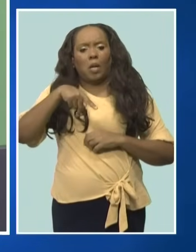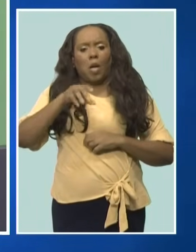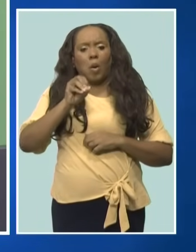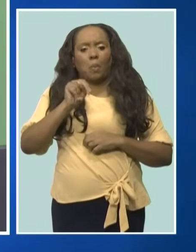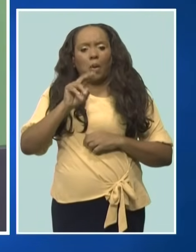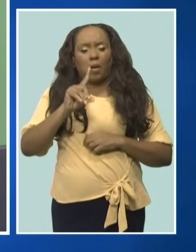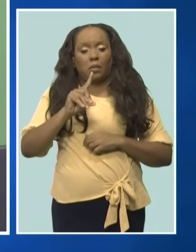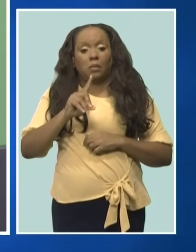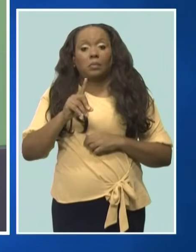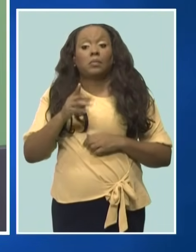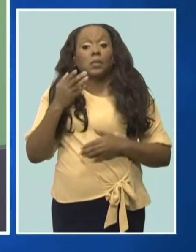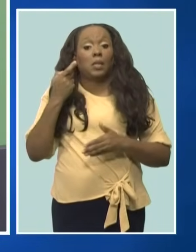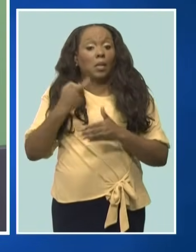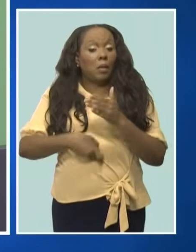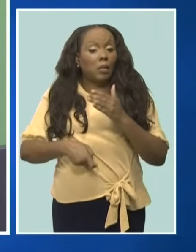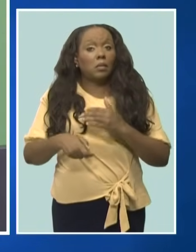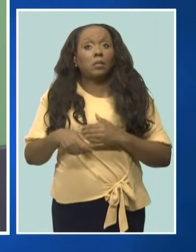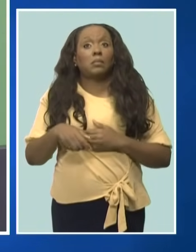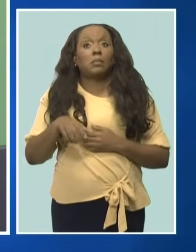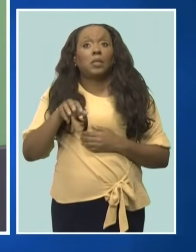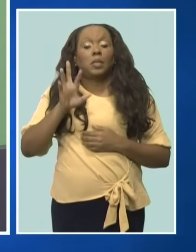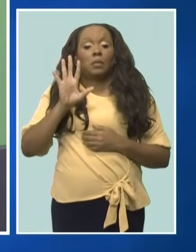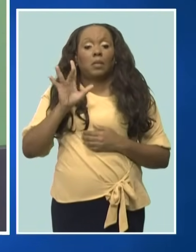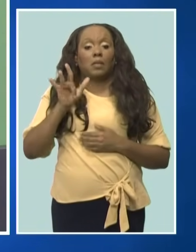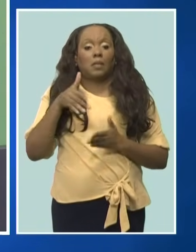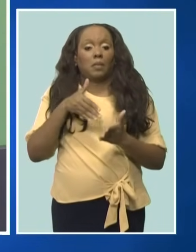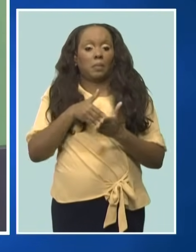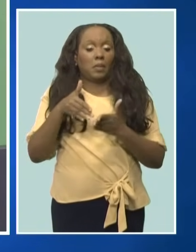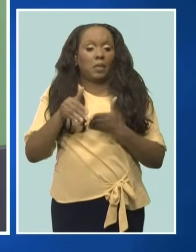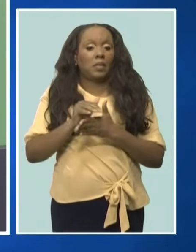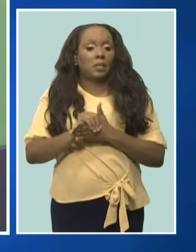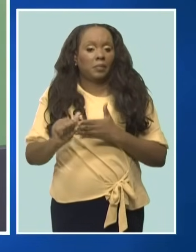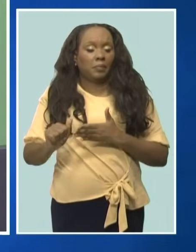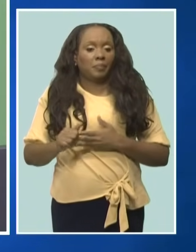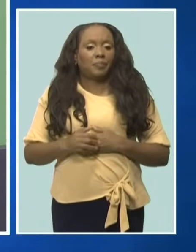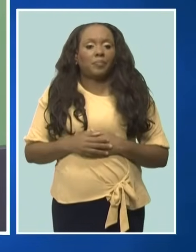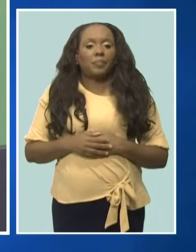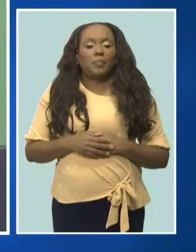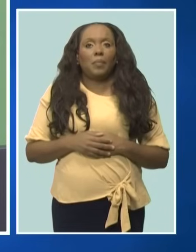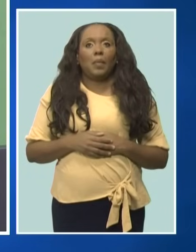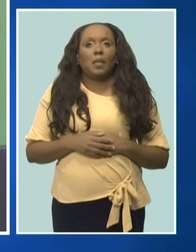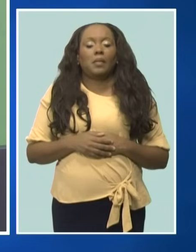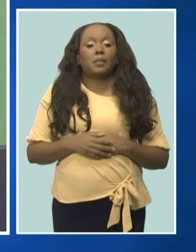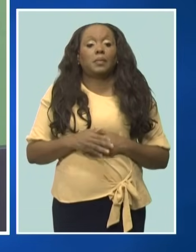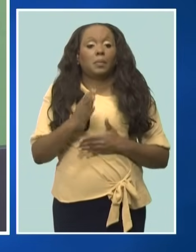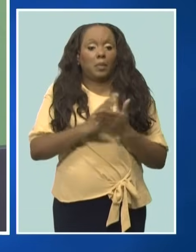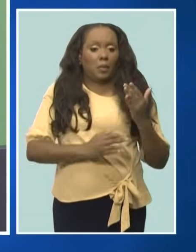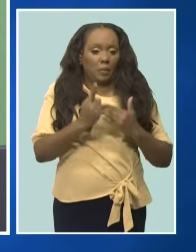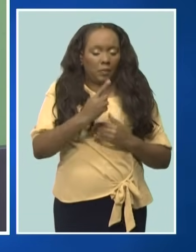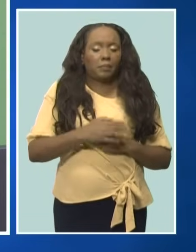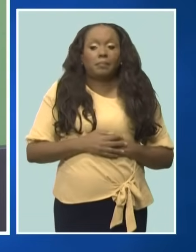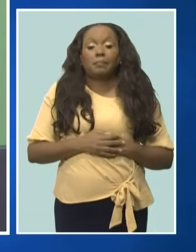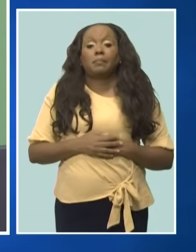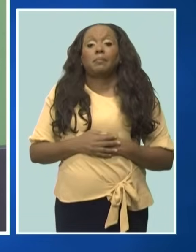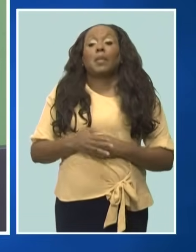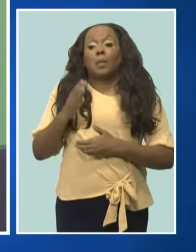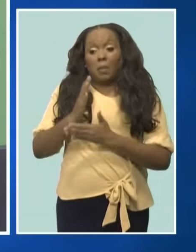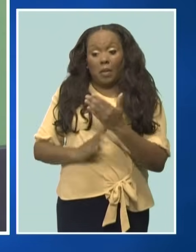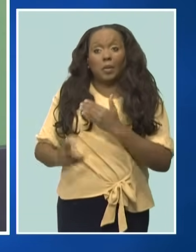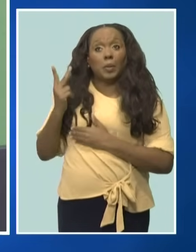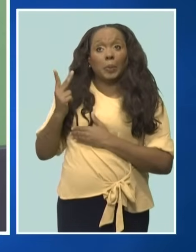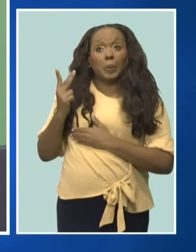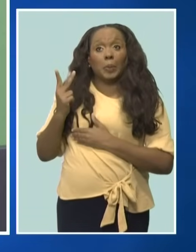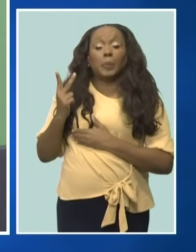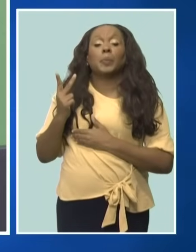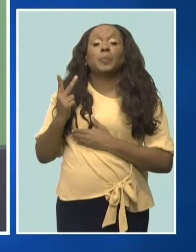cost of this phase is approximately $25 million. And then we go into Phase 2. Phase 2 is where